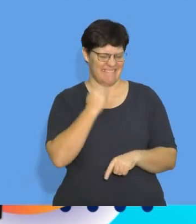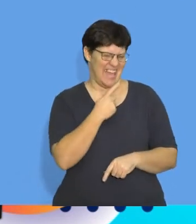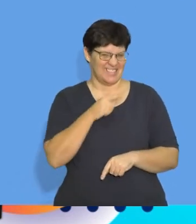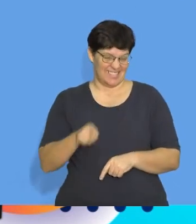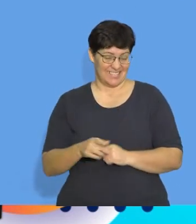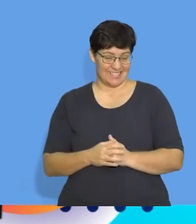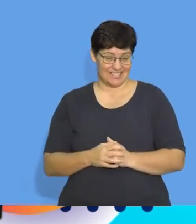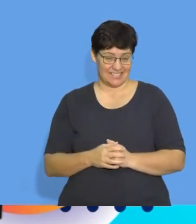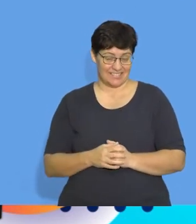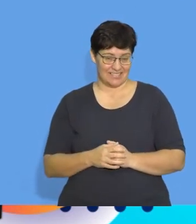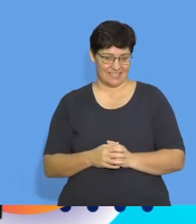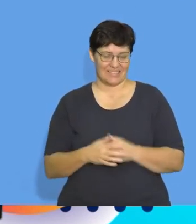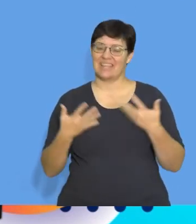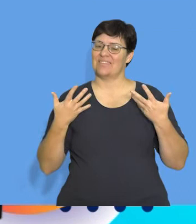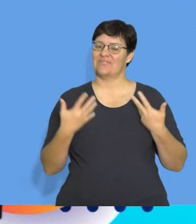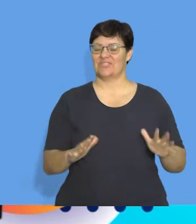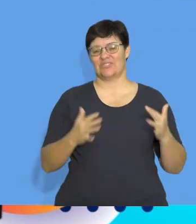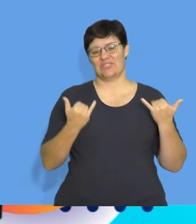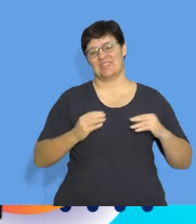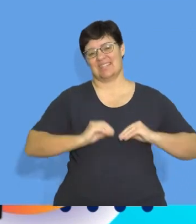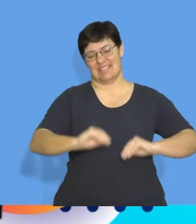So that's the end of this lesson for now,